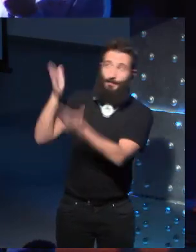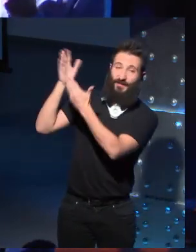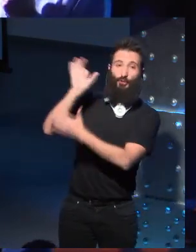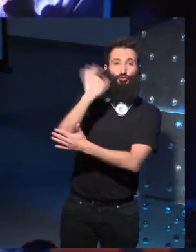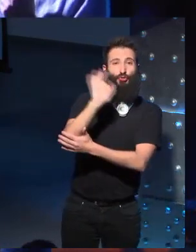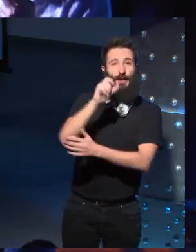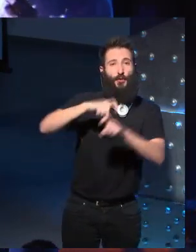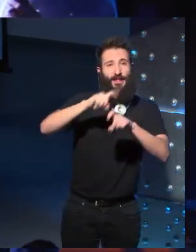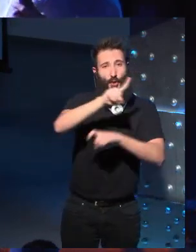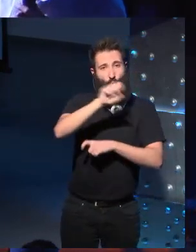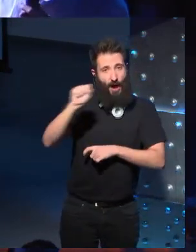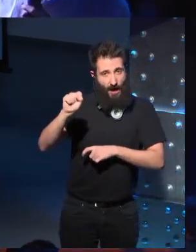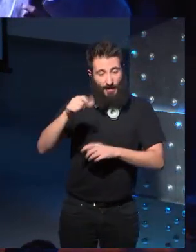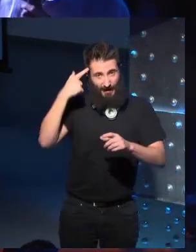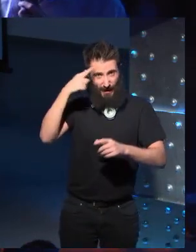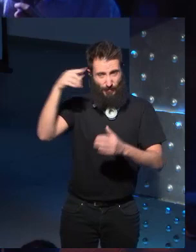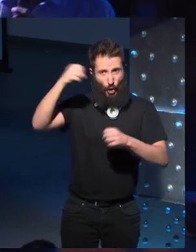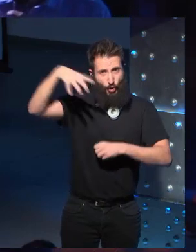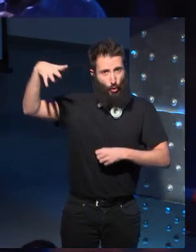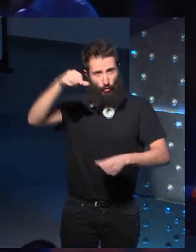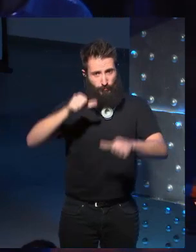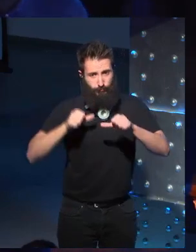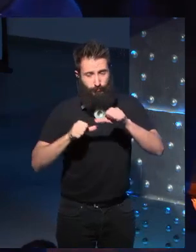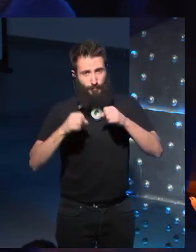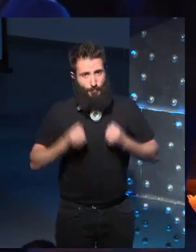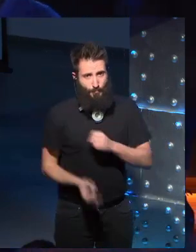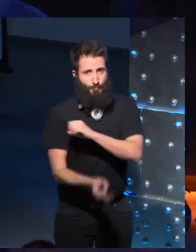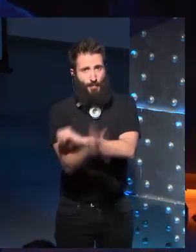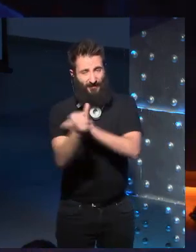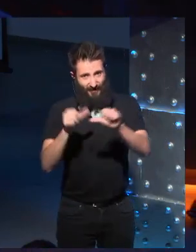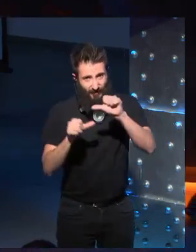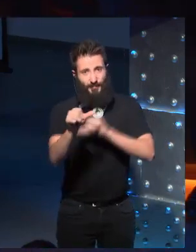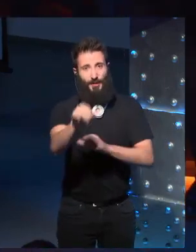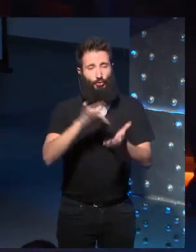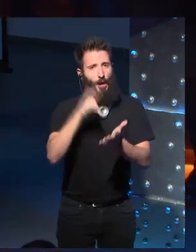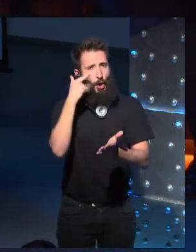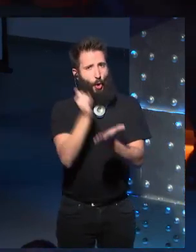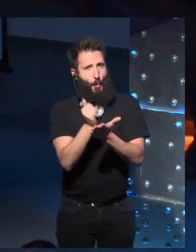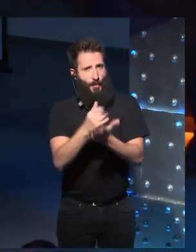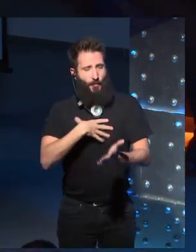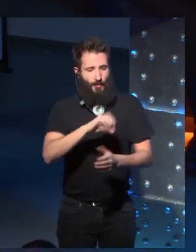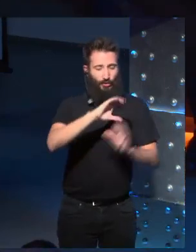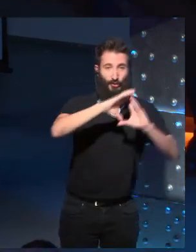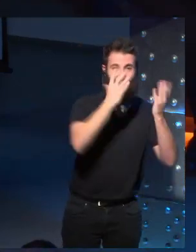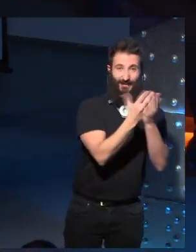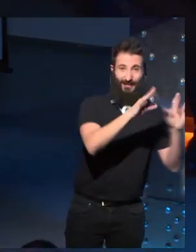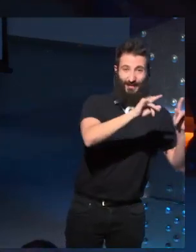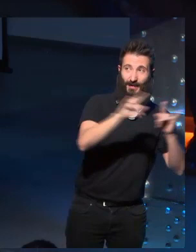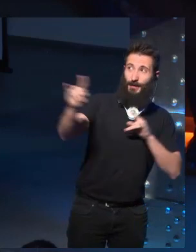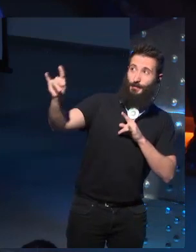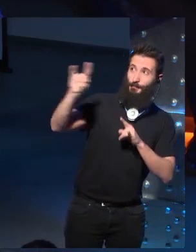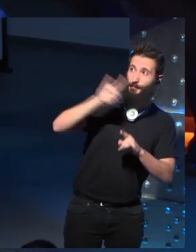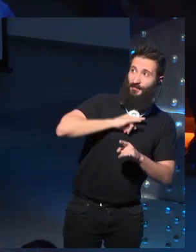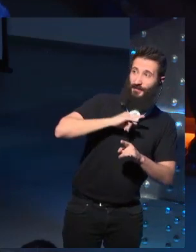it emits at its source. We can check what light we receive here on Earth. By comparing the two, we